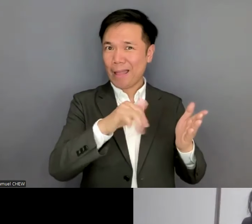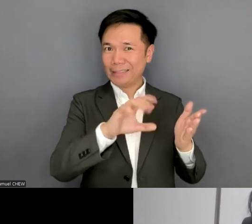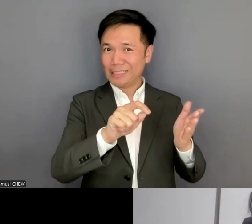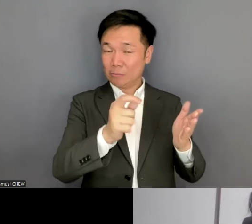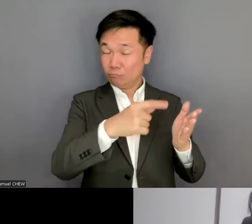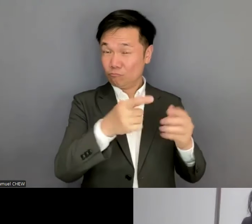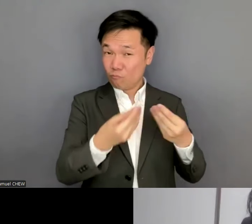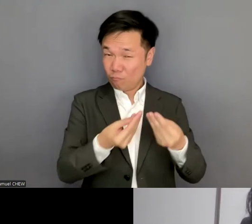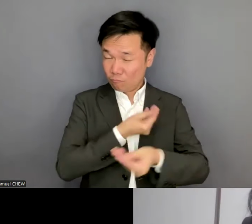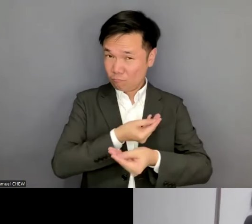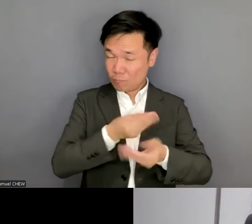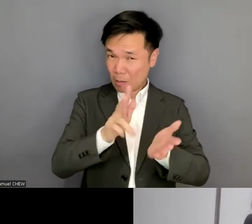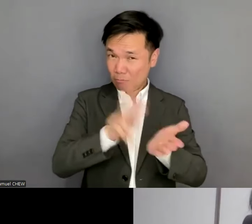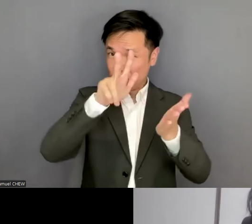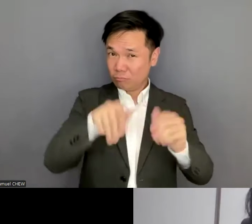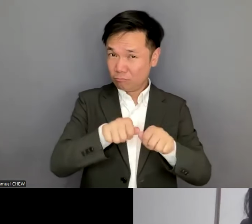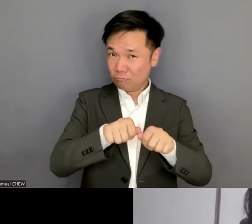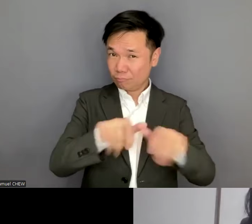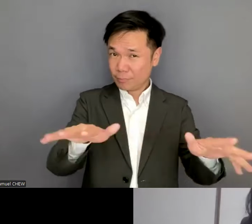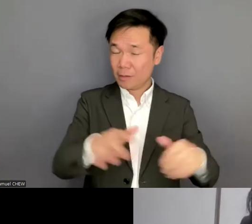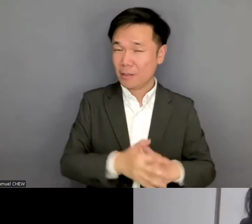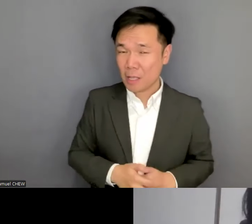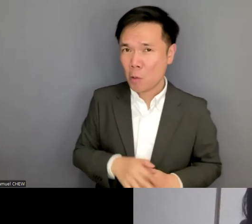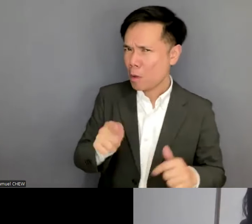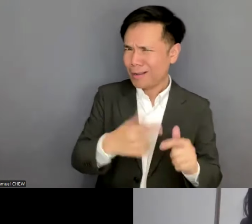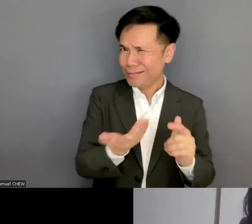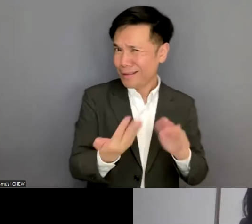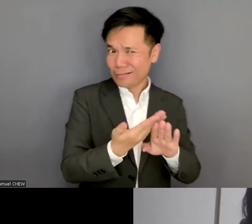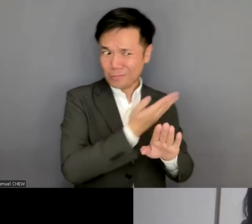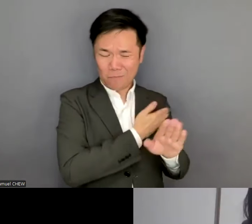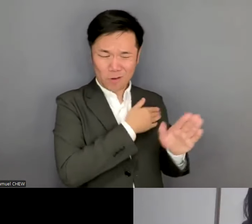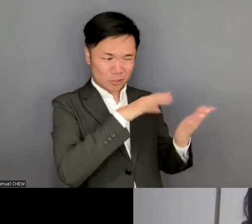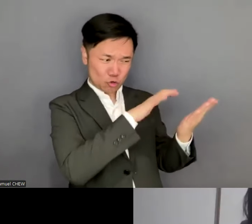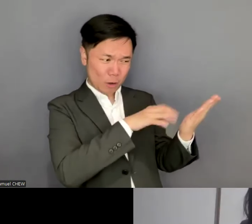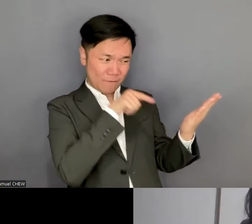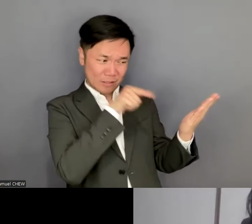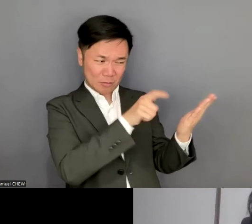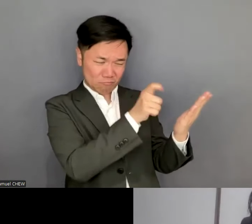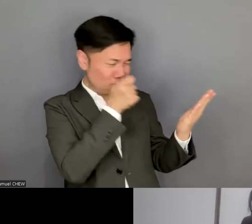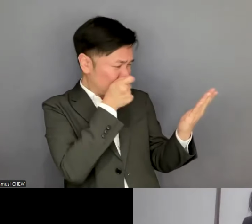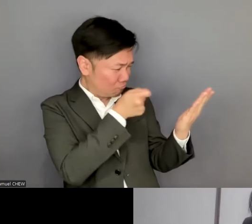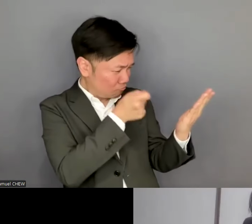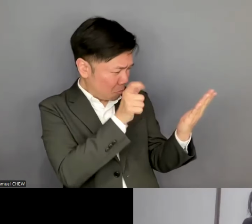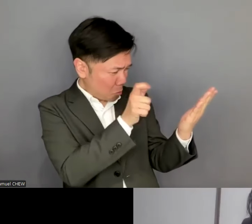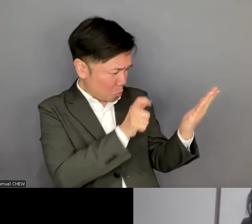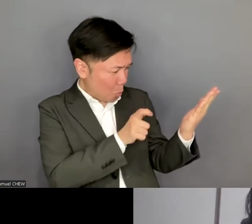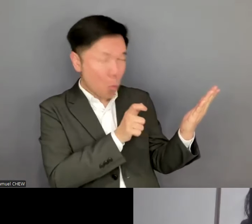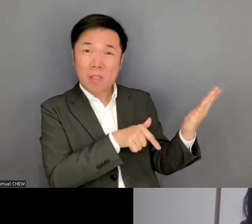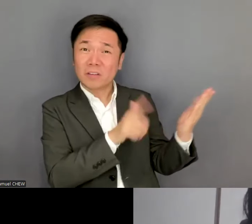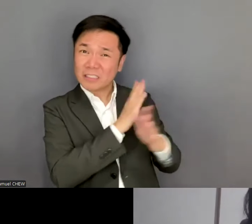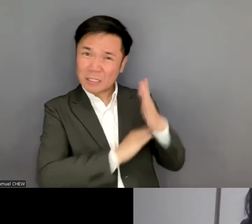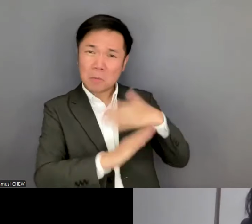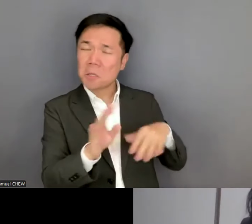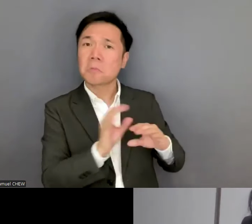have any references to persons with disabilities in the first draft. And then after the call